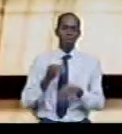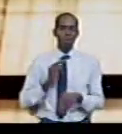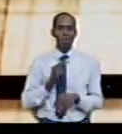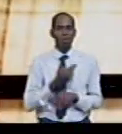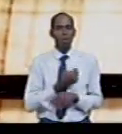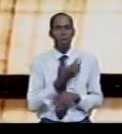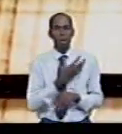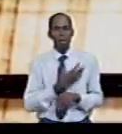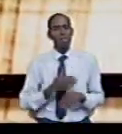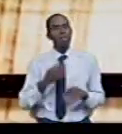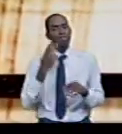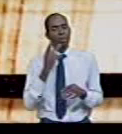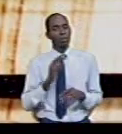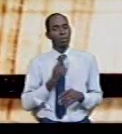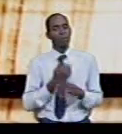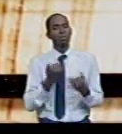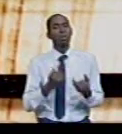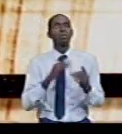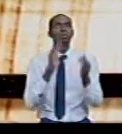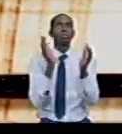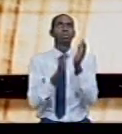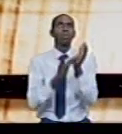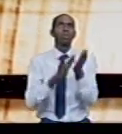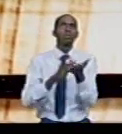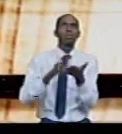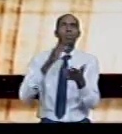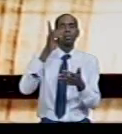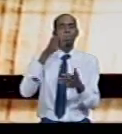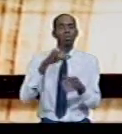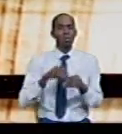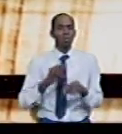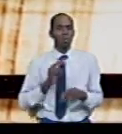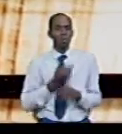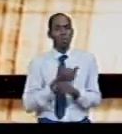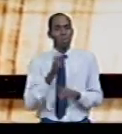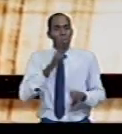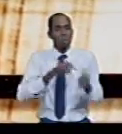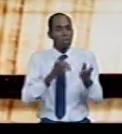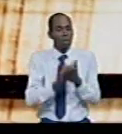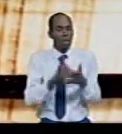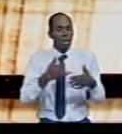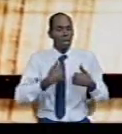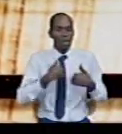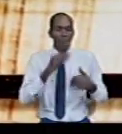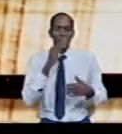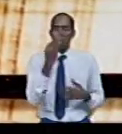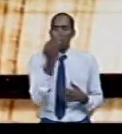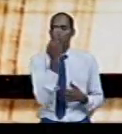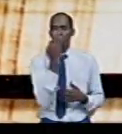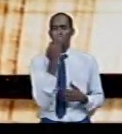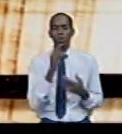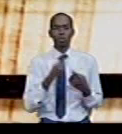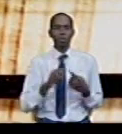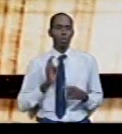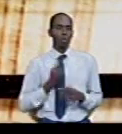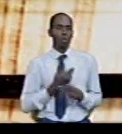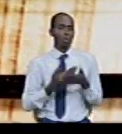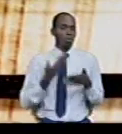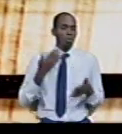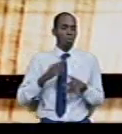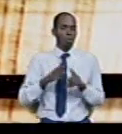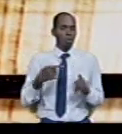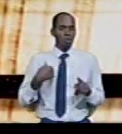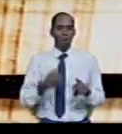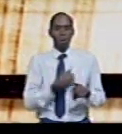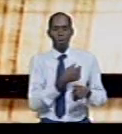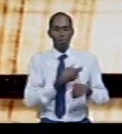and glorify God in us. The people who had been preaching to us before and we persecuted them and we neglected